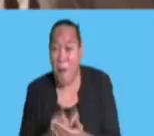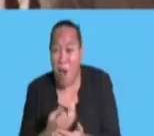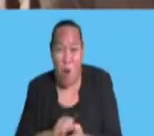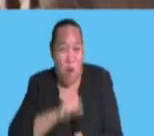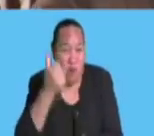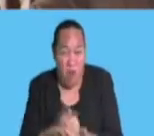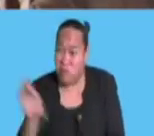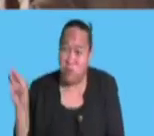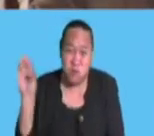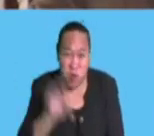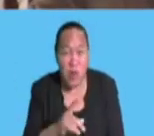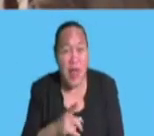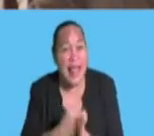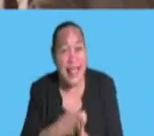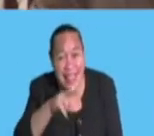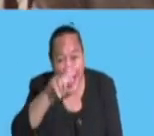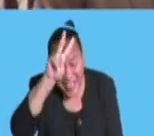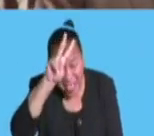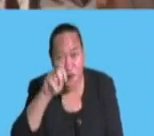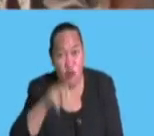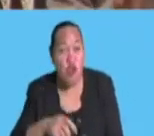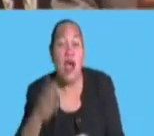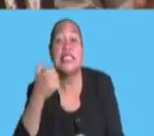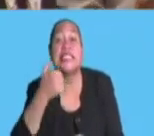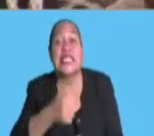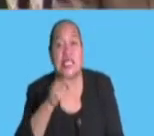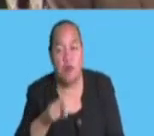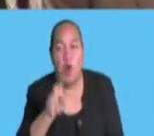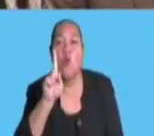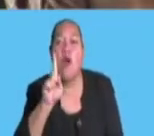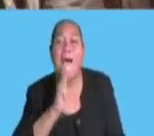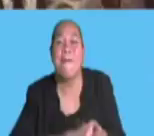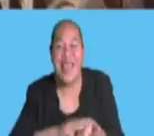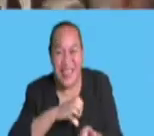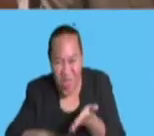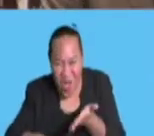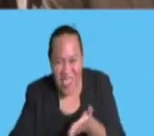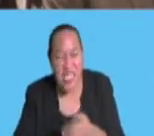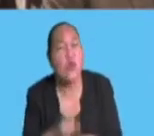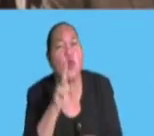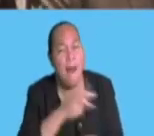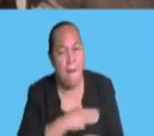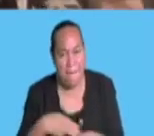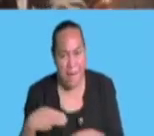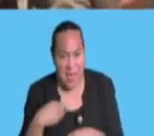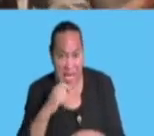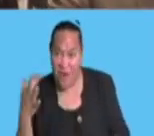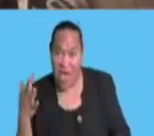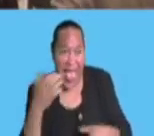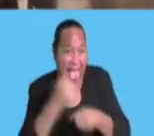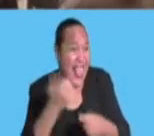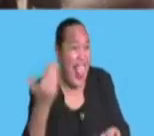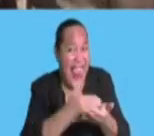will be spending in Kandavu in the new budget is $6.1 million. That's just one ministry. If we add on all the